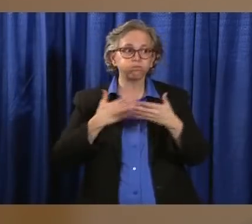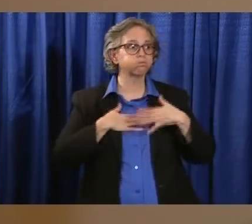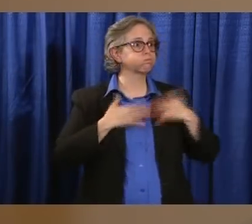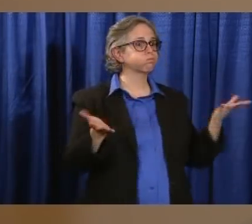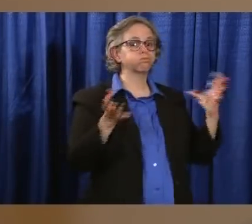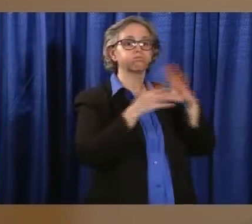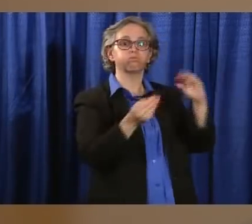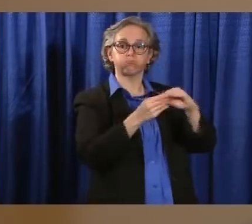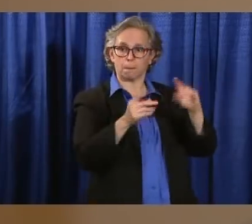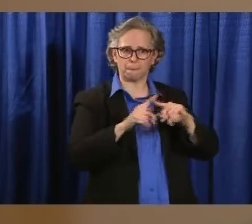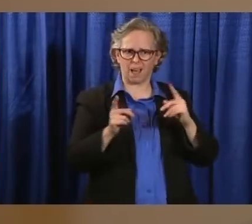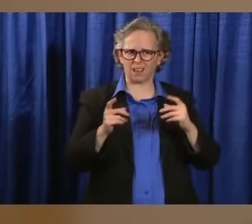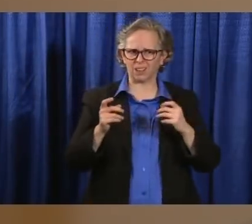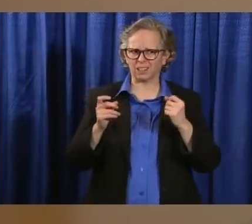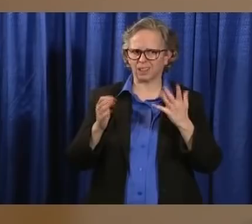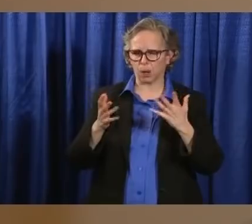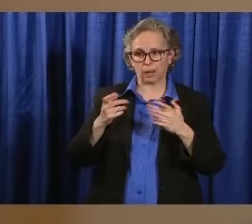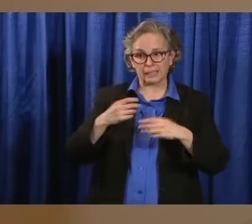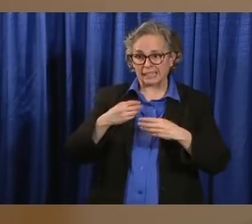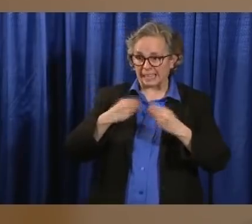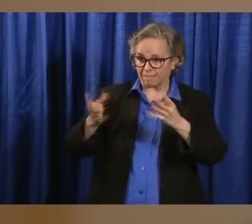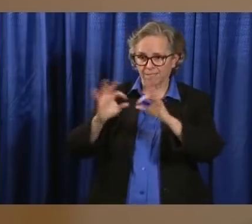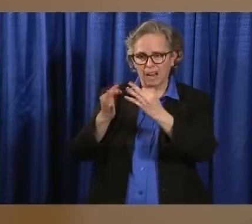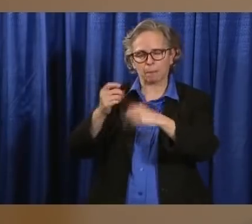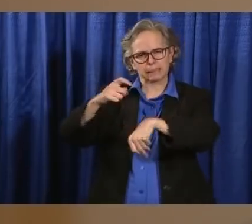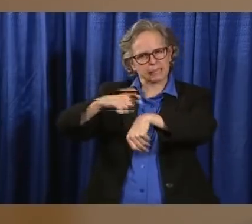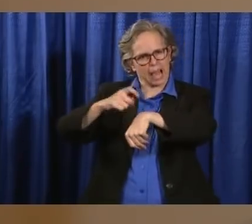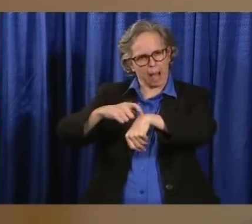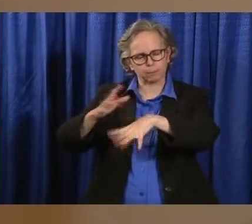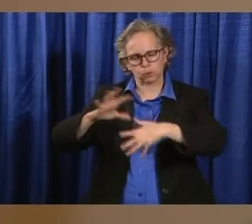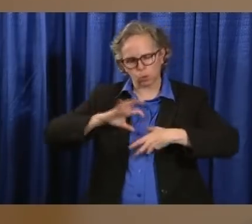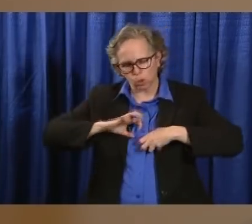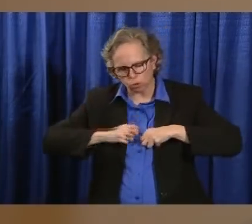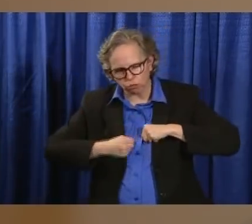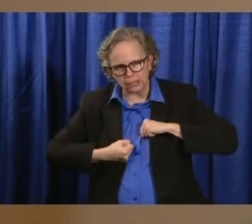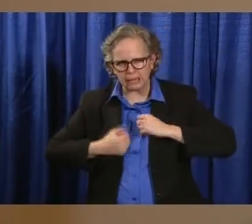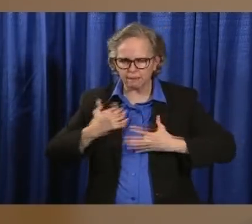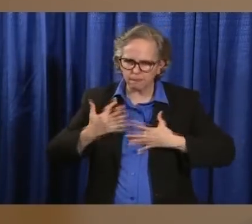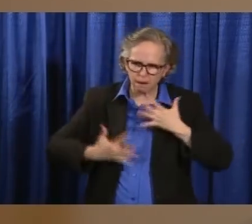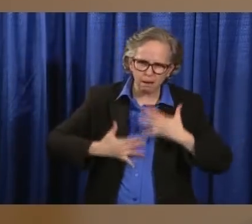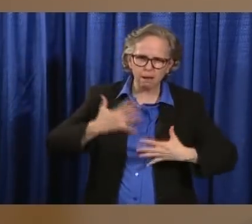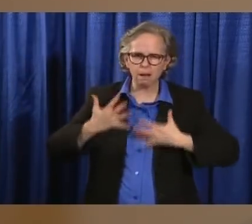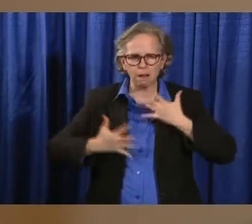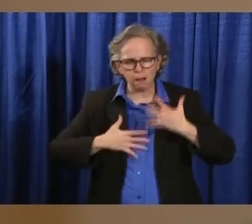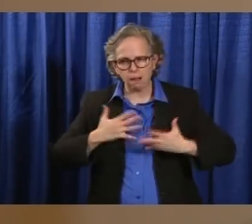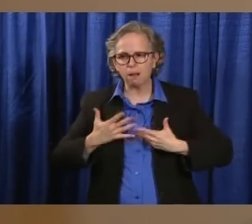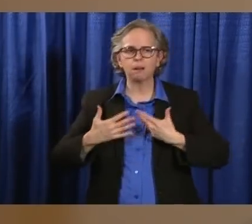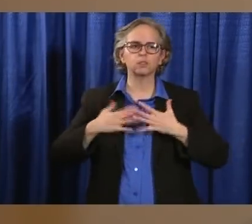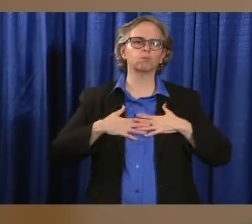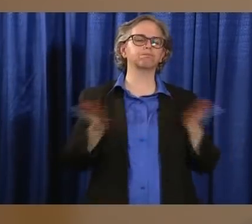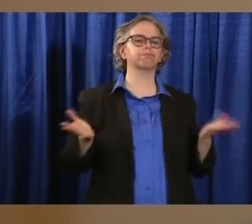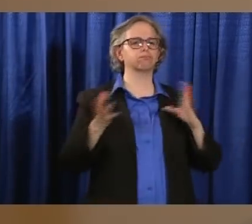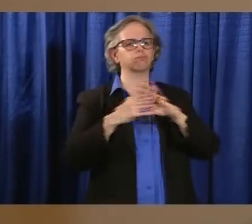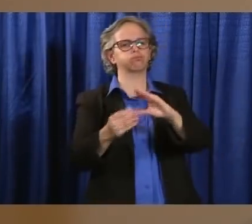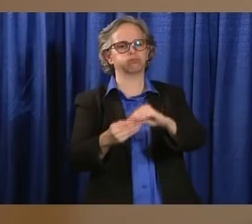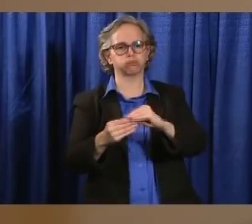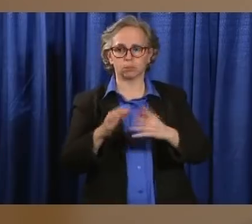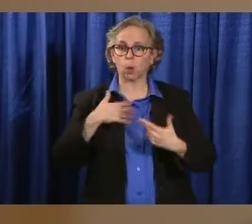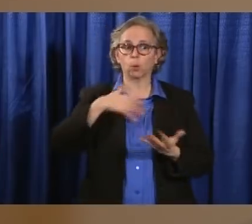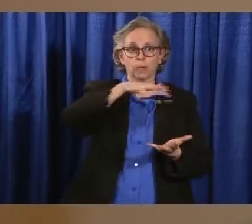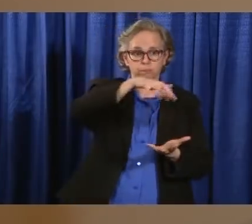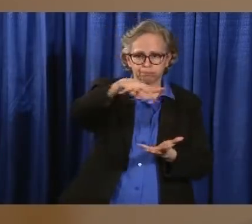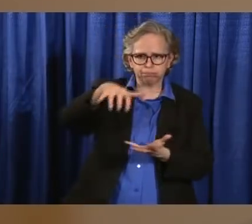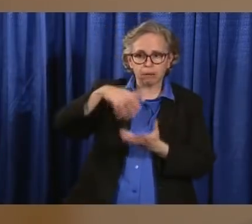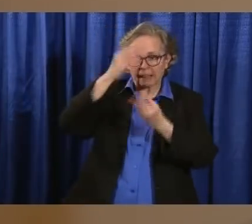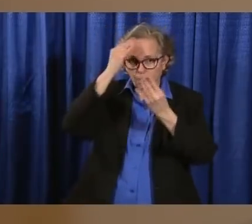the time for all of that to take place. And we will share, again, lots more demographics about